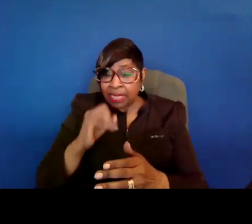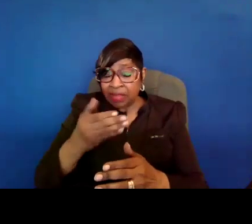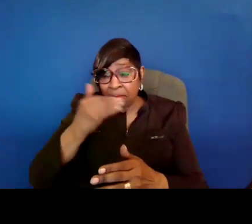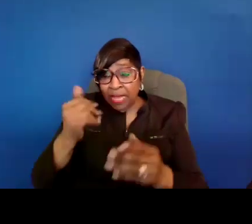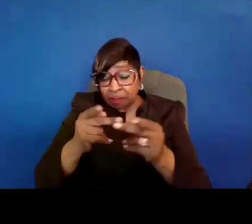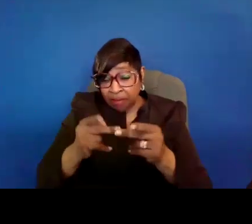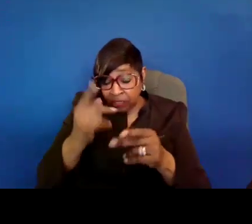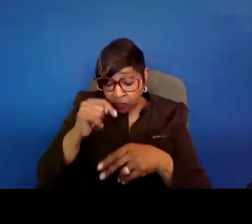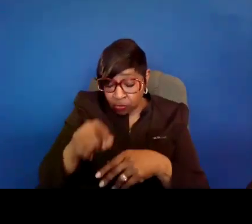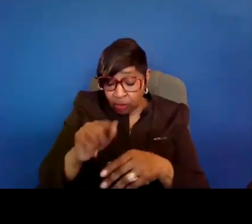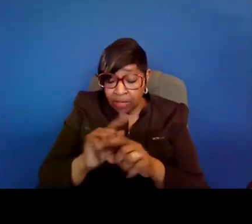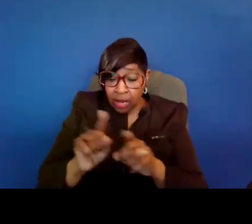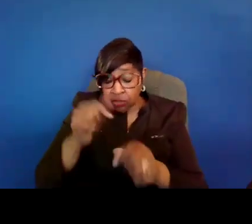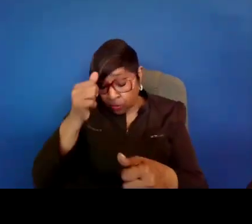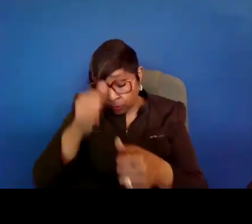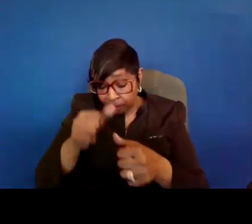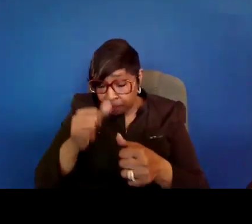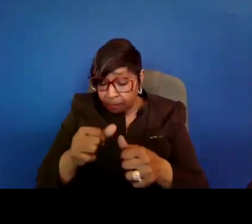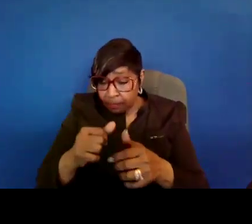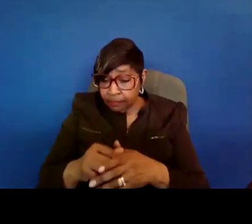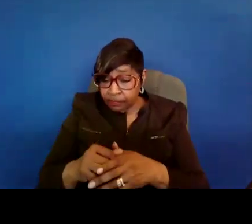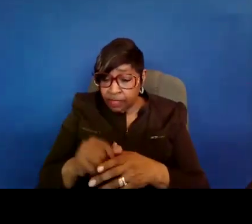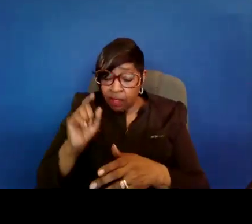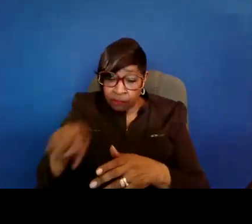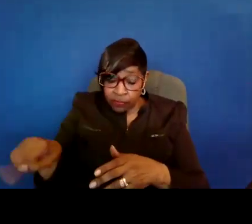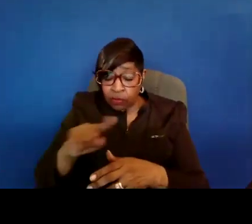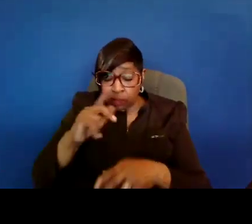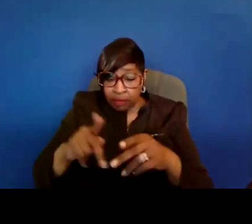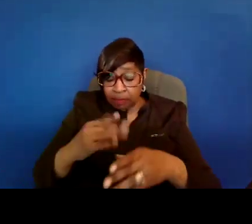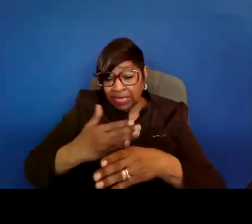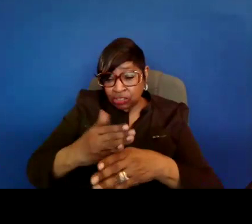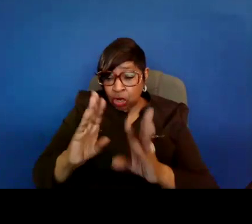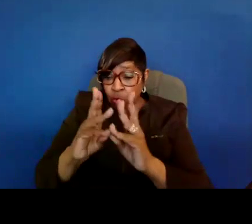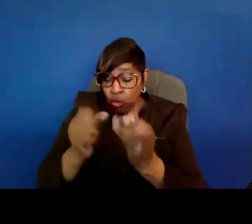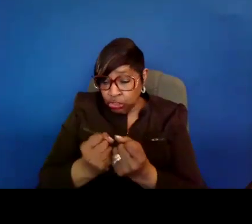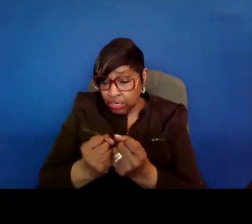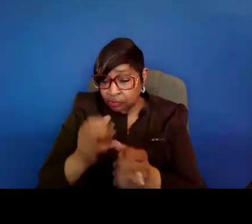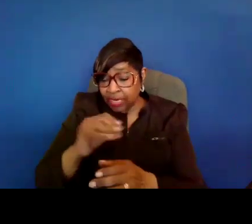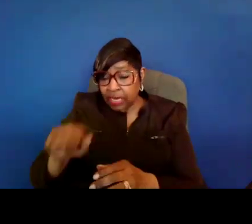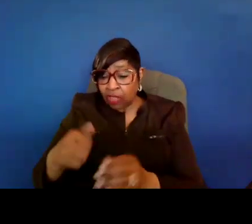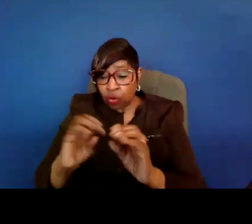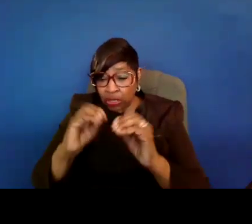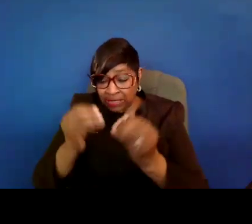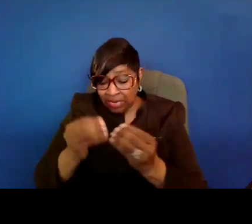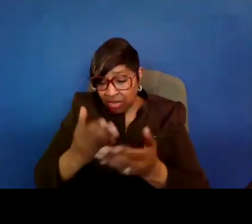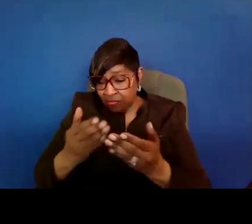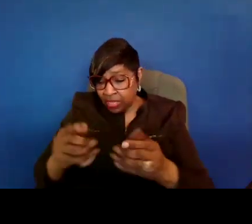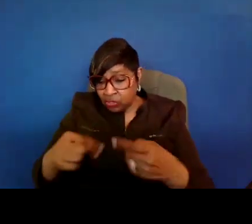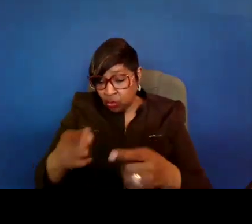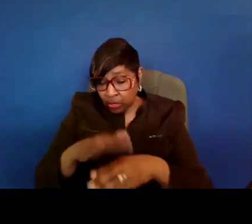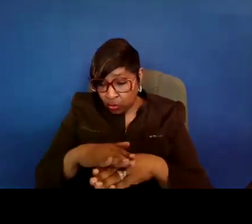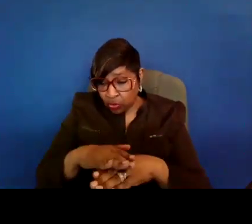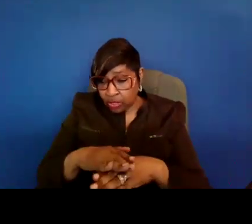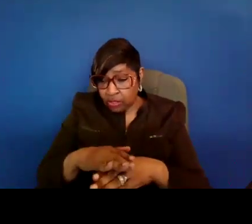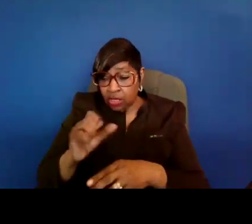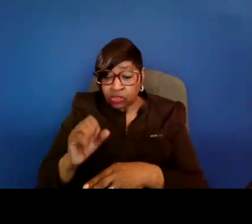for you, but also keep in mind that like those are people that share workshops and other organizations and things that are going on.